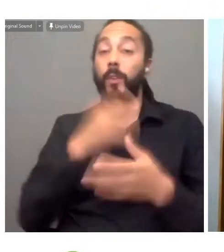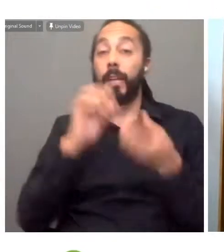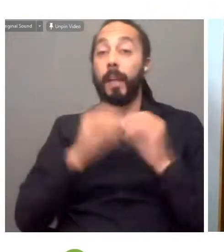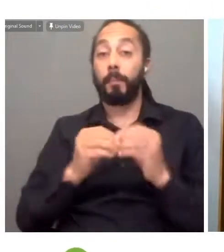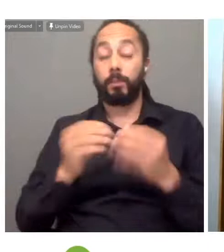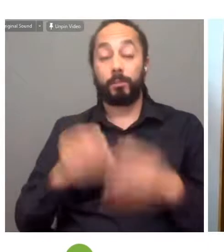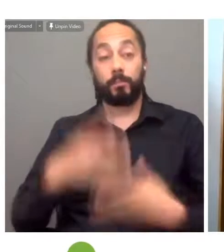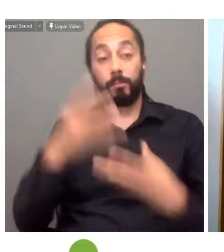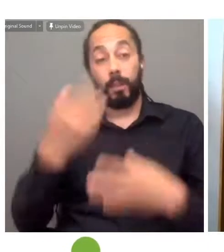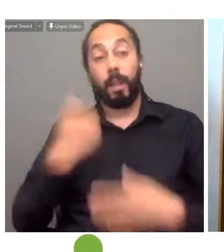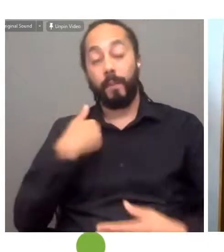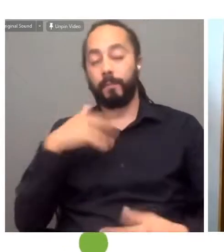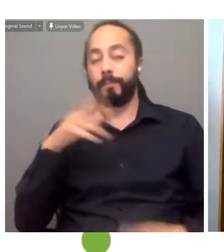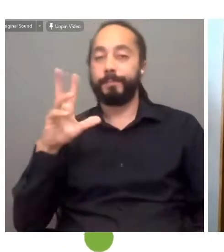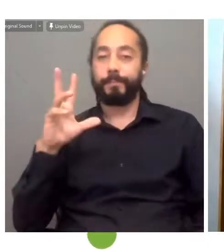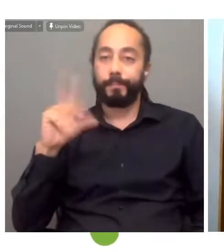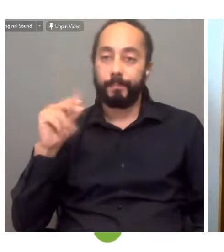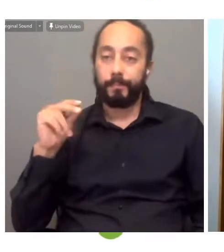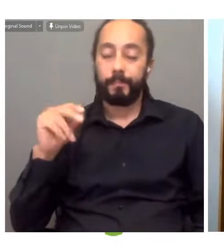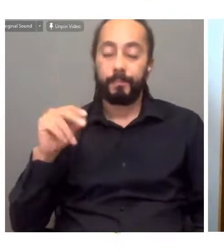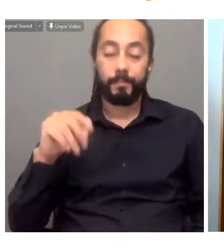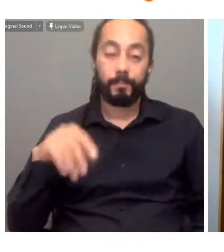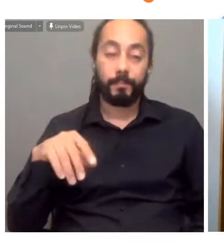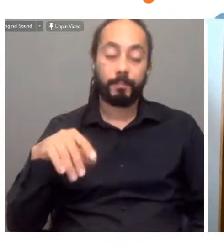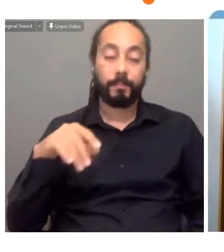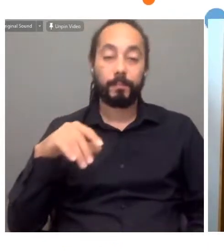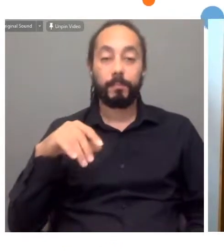for Quebec and Ontario, for example,